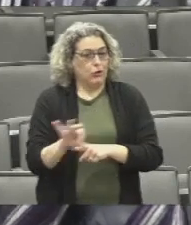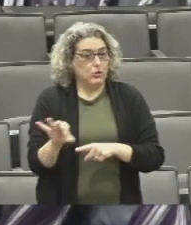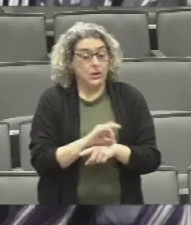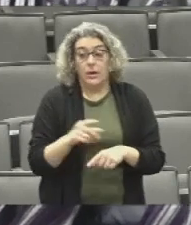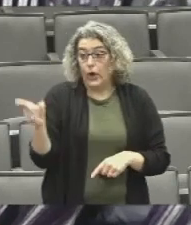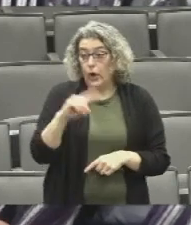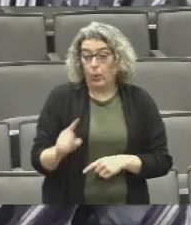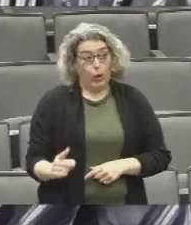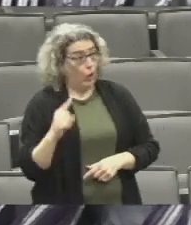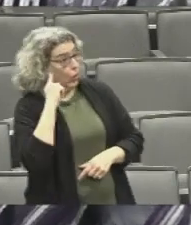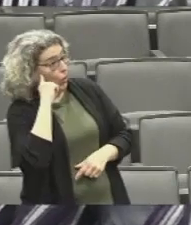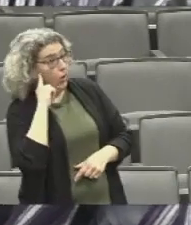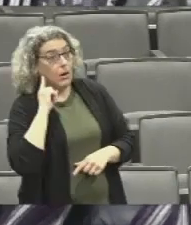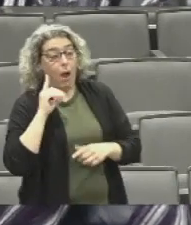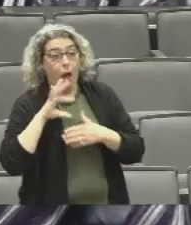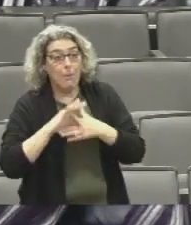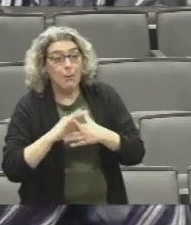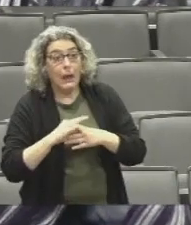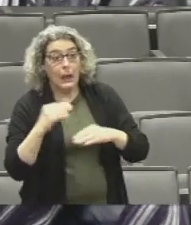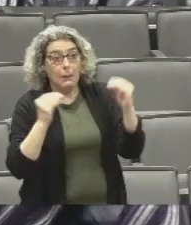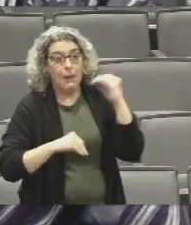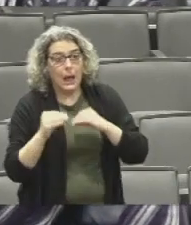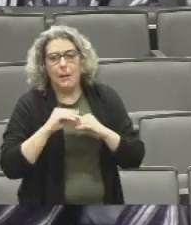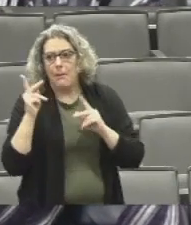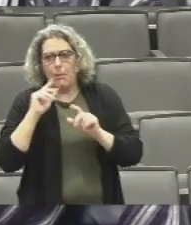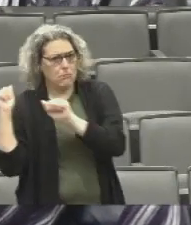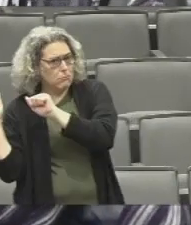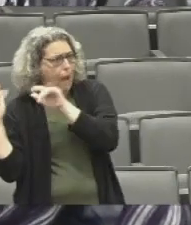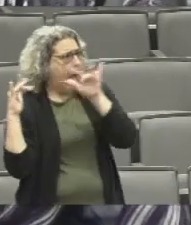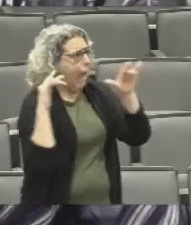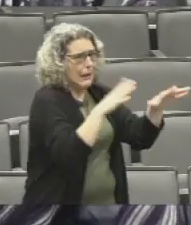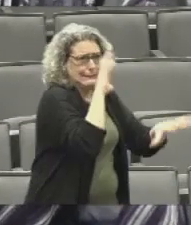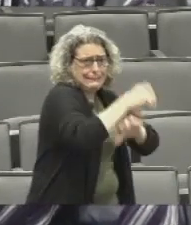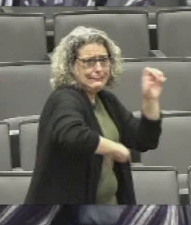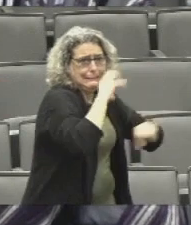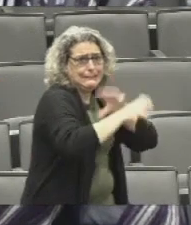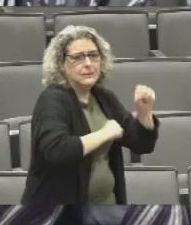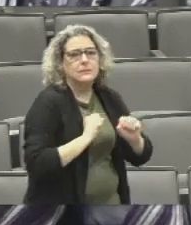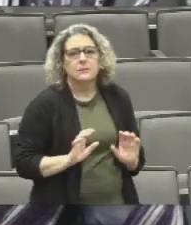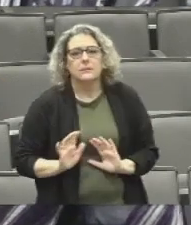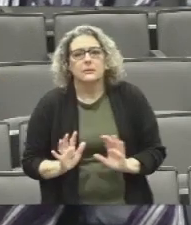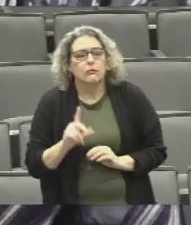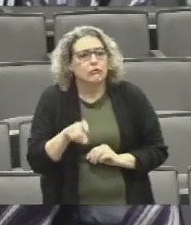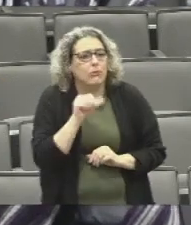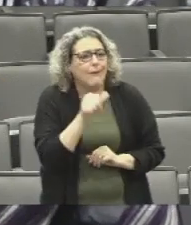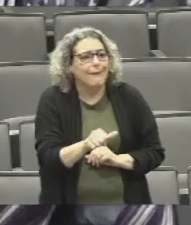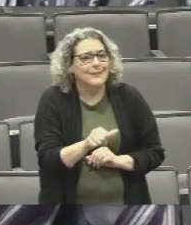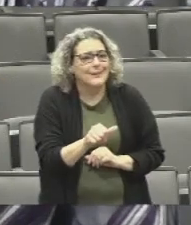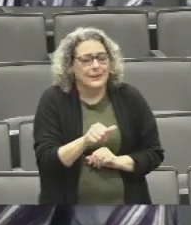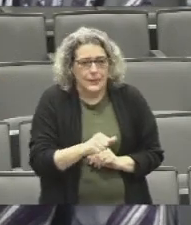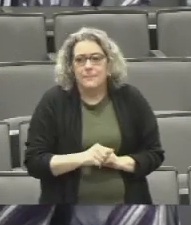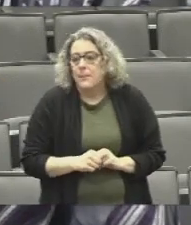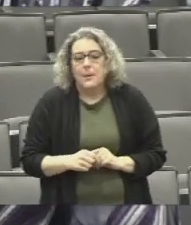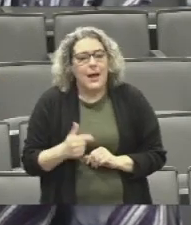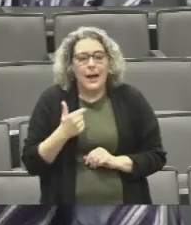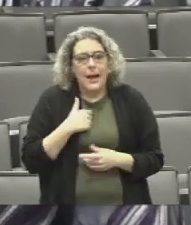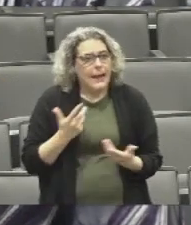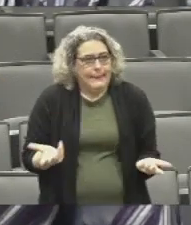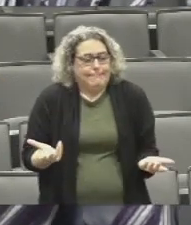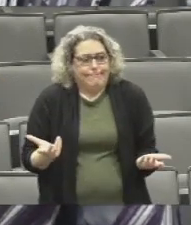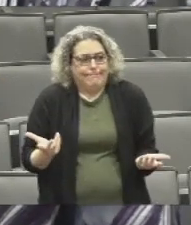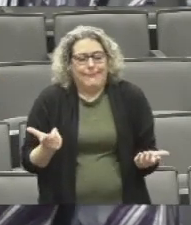the meat packing, there was a little bit this run for meat and so on. But I cannot